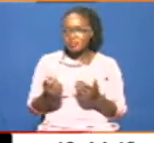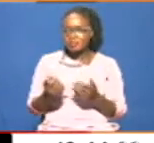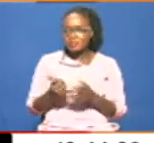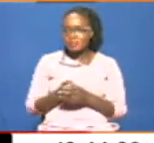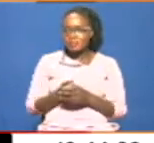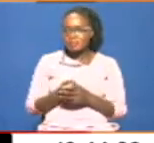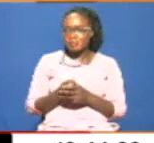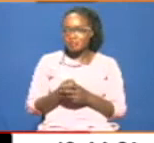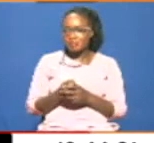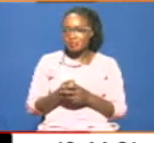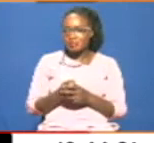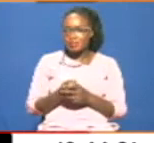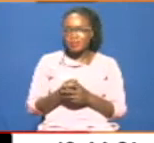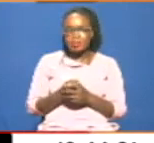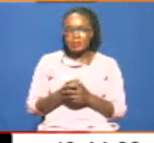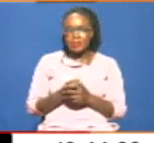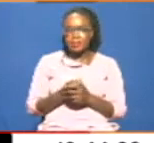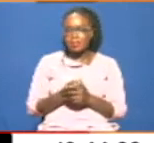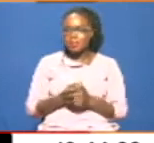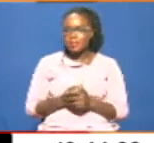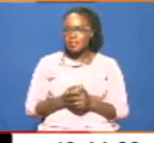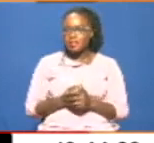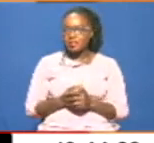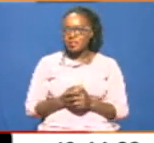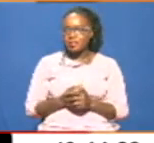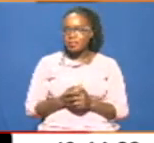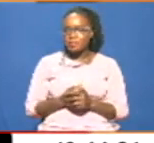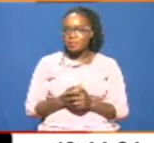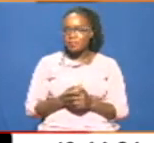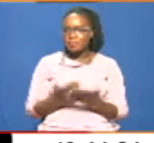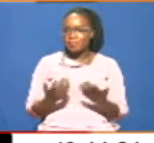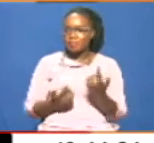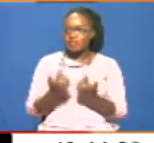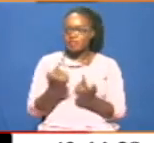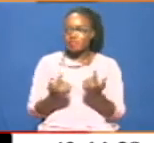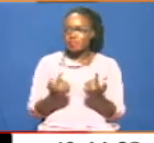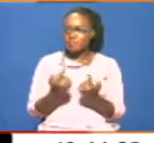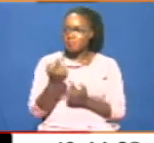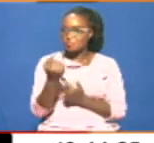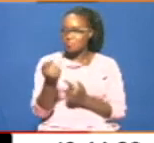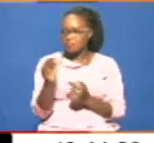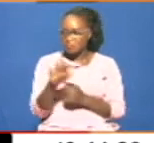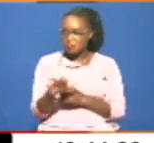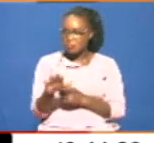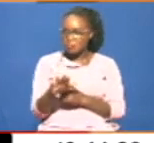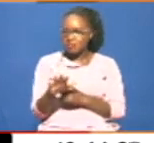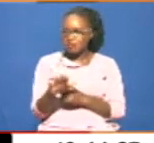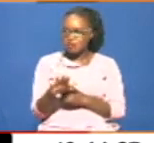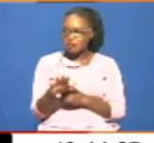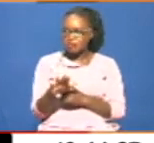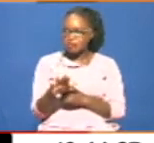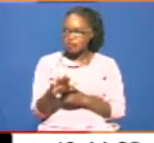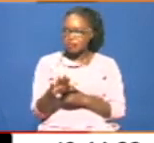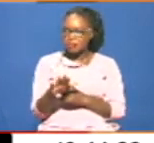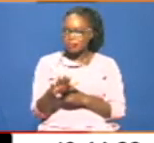that accumulates on the roof. Eh? So this only thing that will betray that this is a kitchen is the small space where the jiko